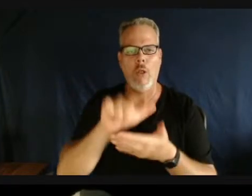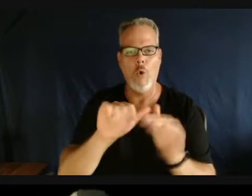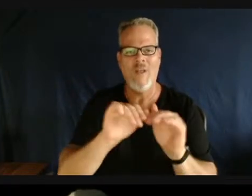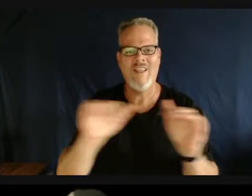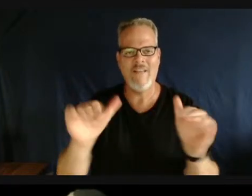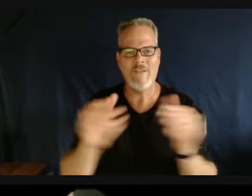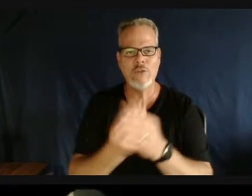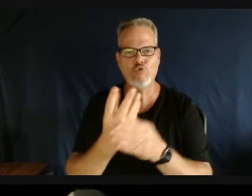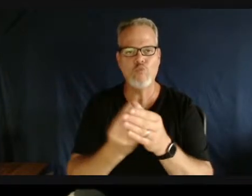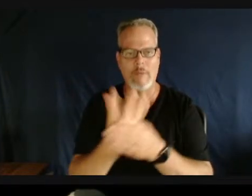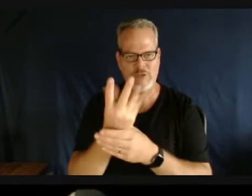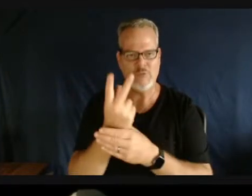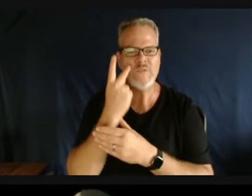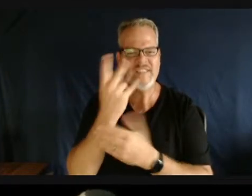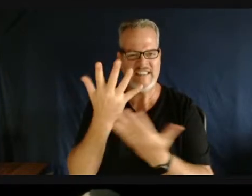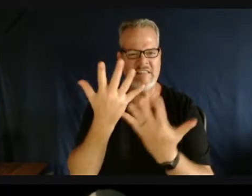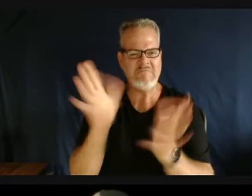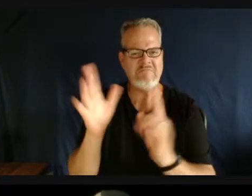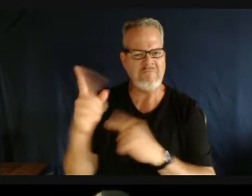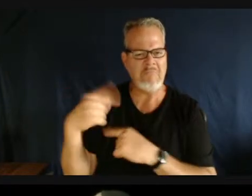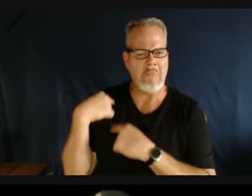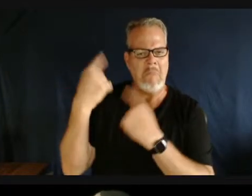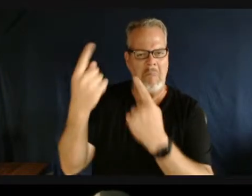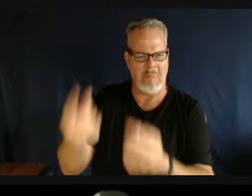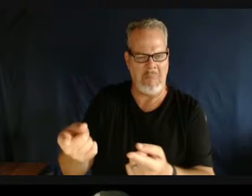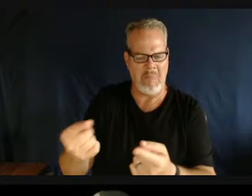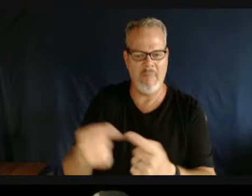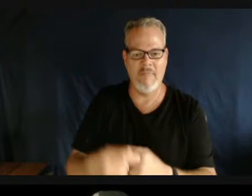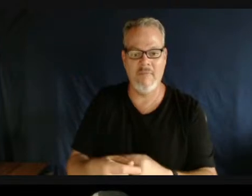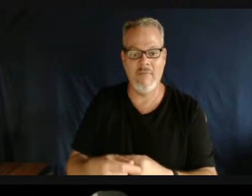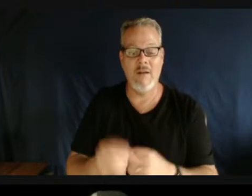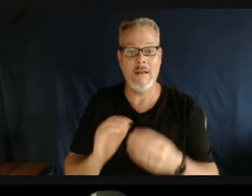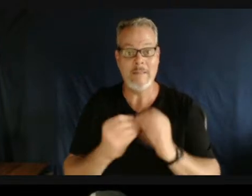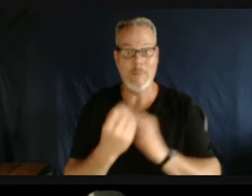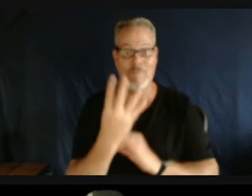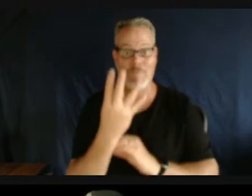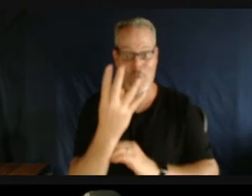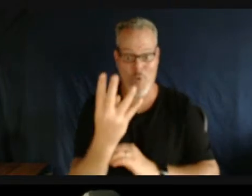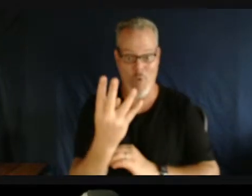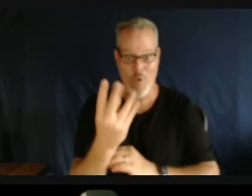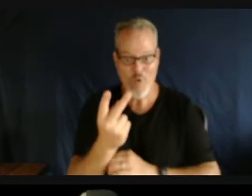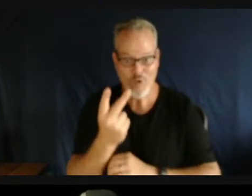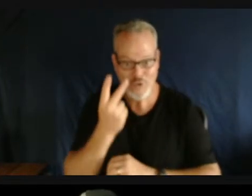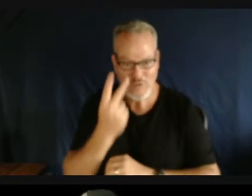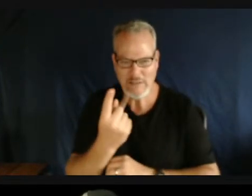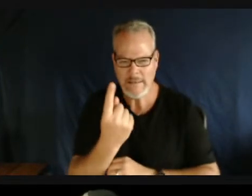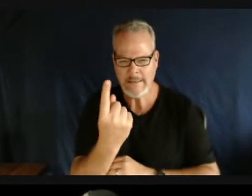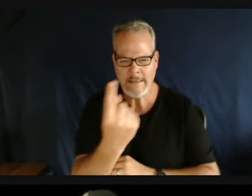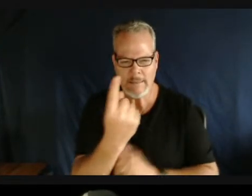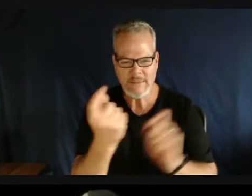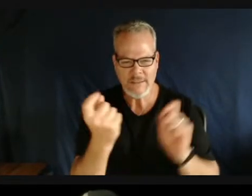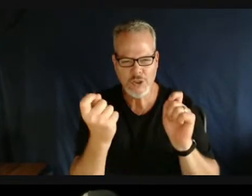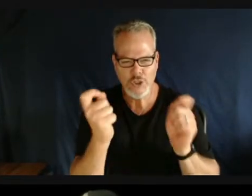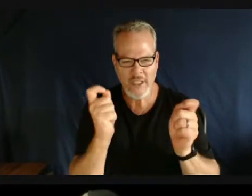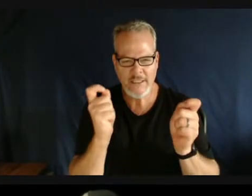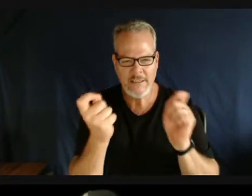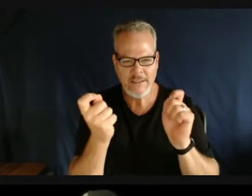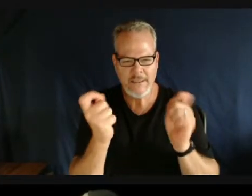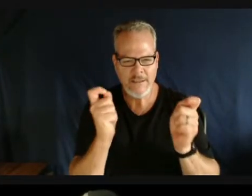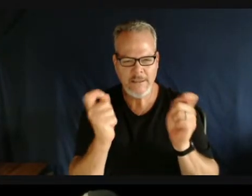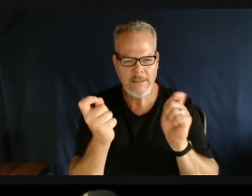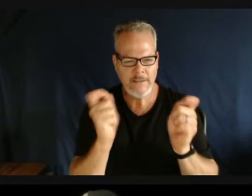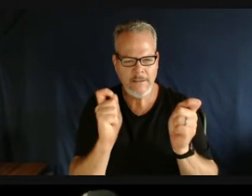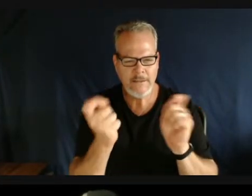here in Kīlauea. And then 4 you see is something's changing right there before we start having this new pattern with